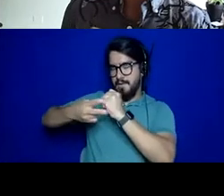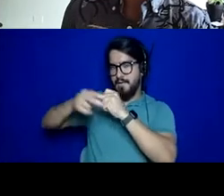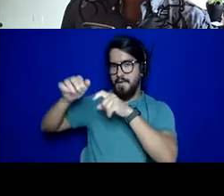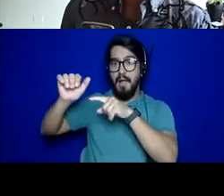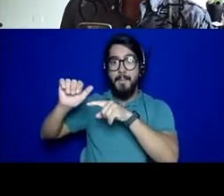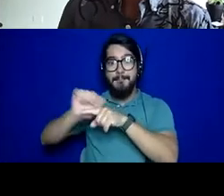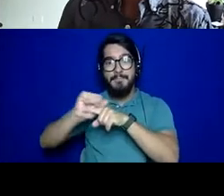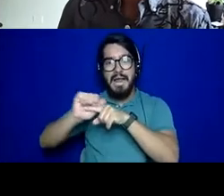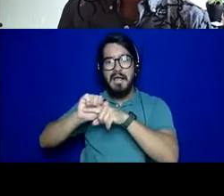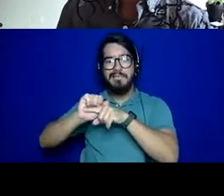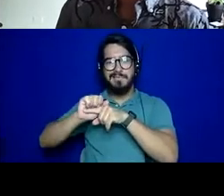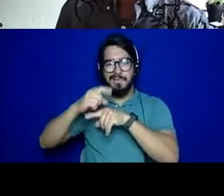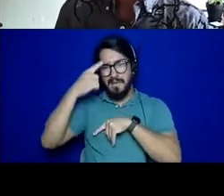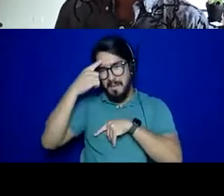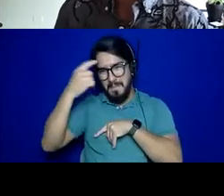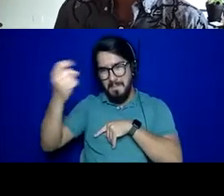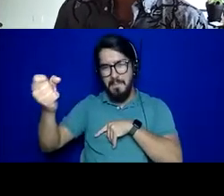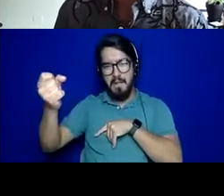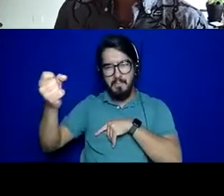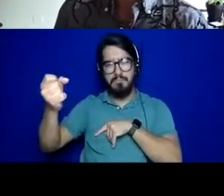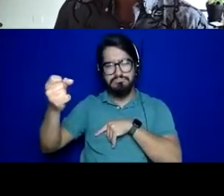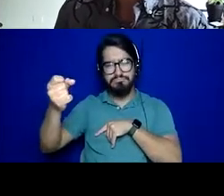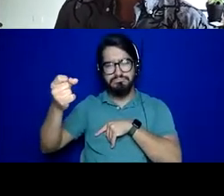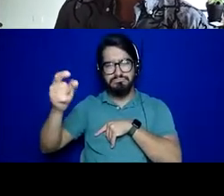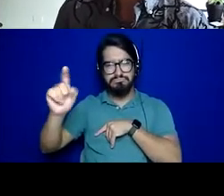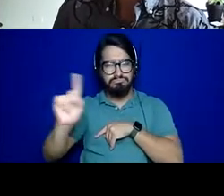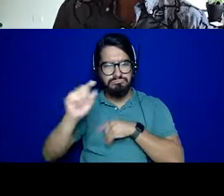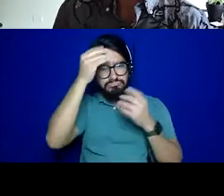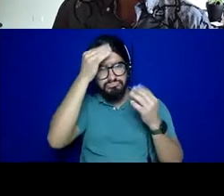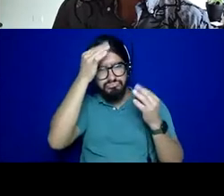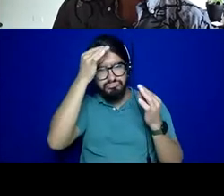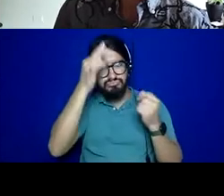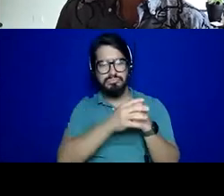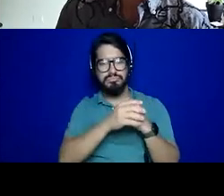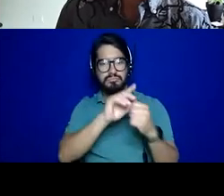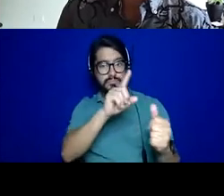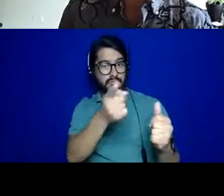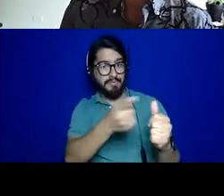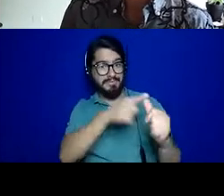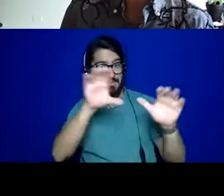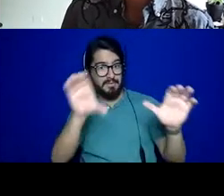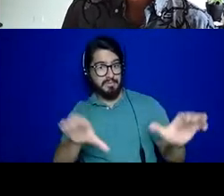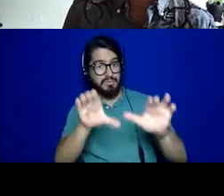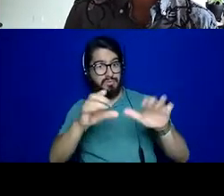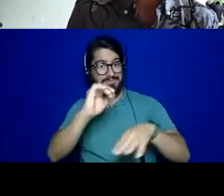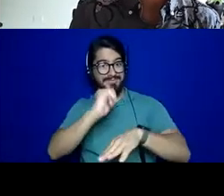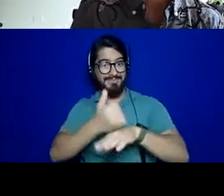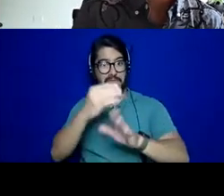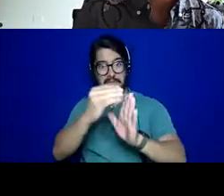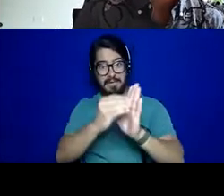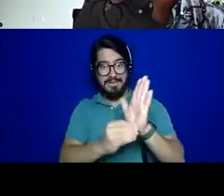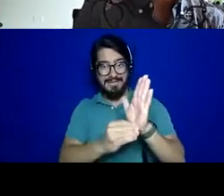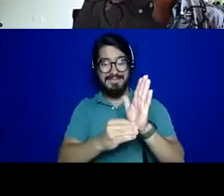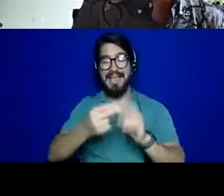bit. So the first thing that we're gonna do is make a list of high risk